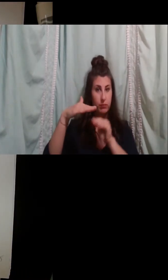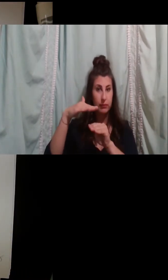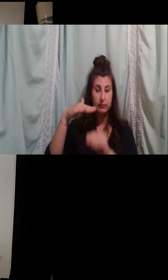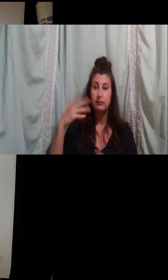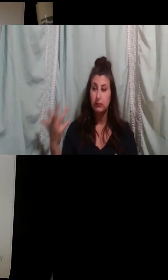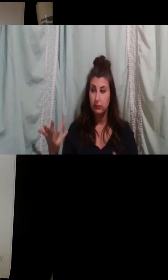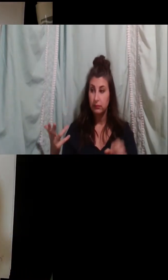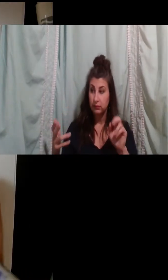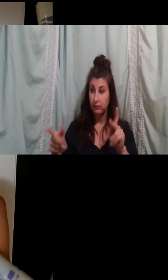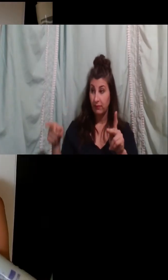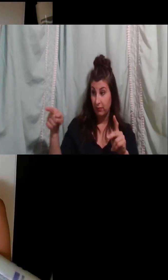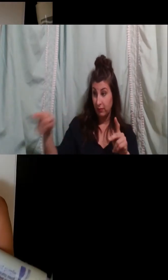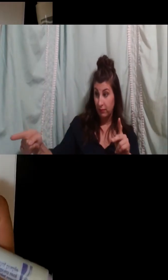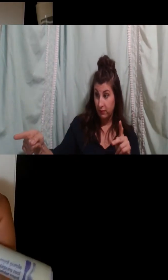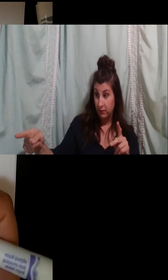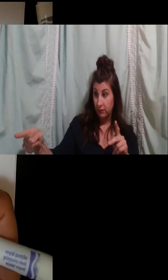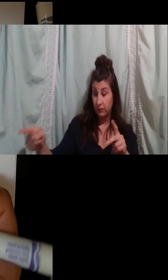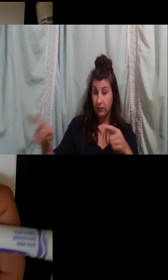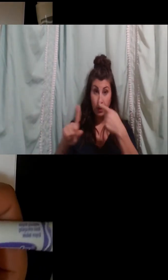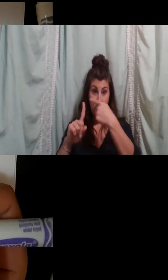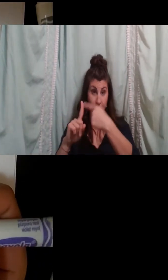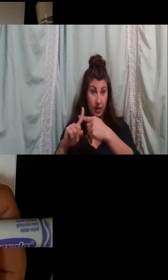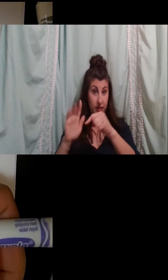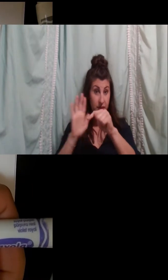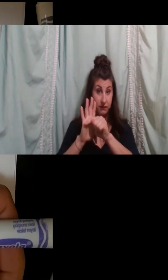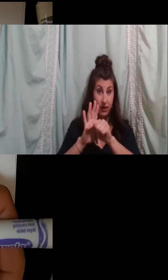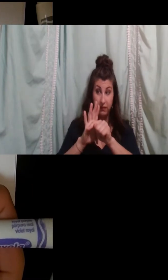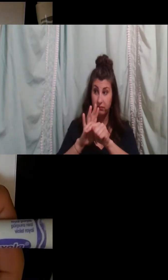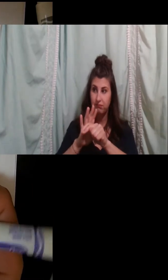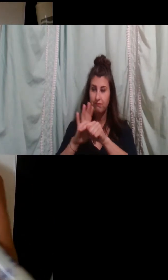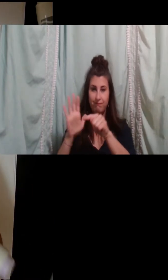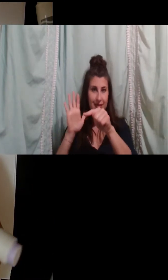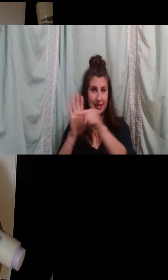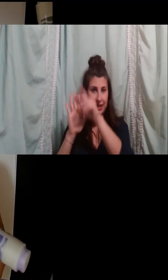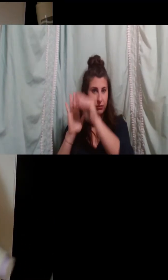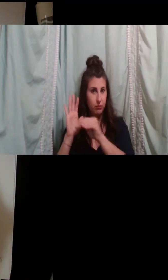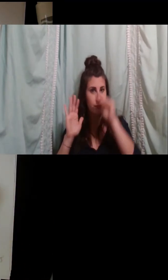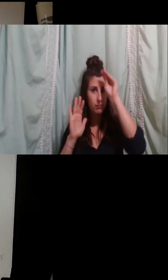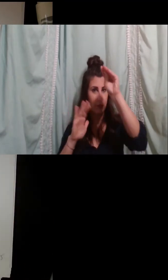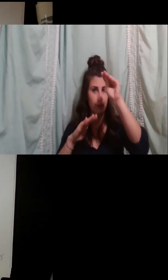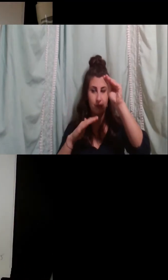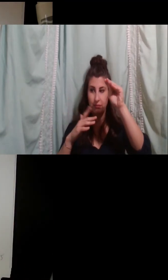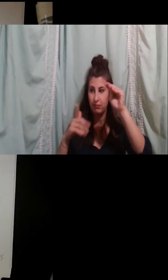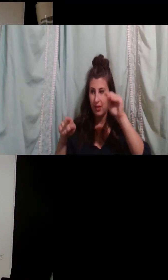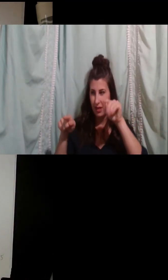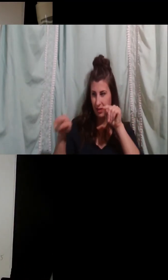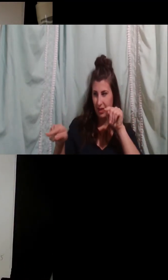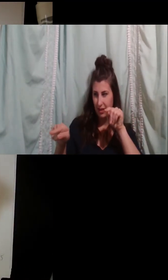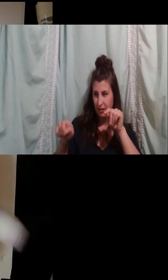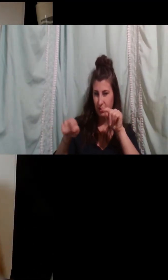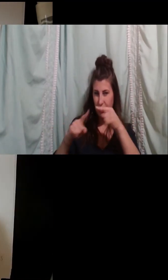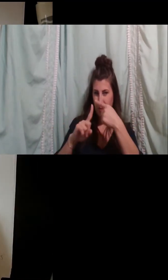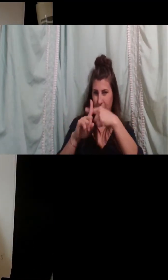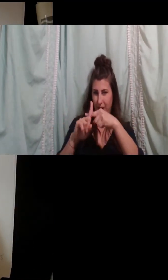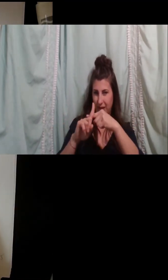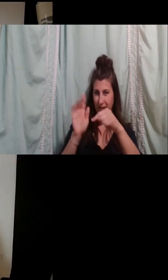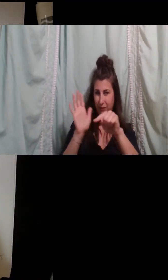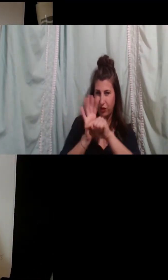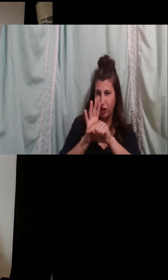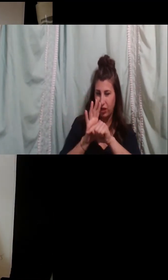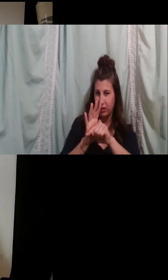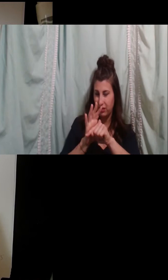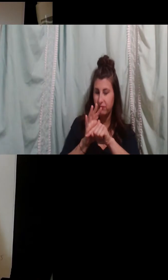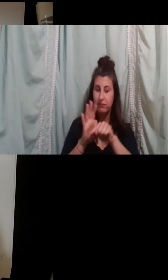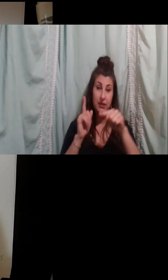going to go on the bottom. Okay, now look at this one. Is this one positive or negative? Negative, so it's going to go on top. Okay, is this